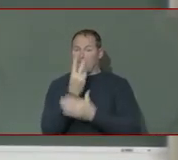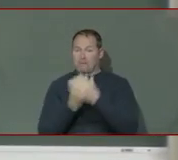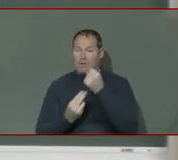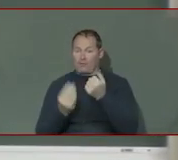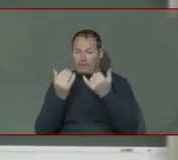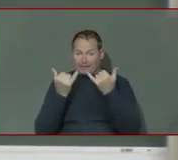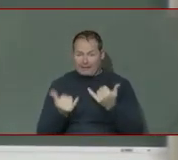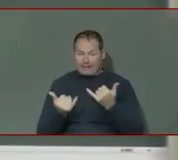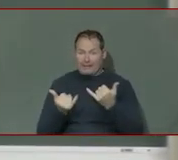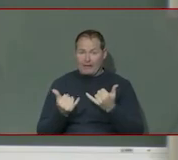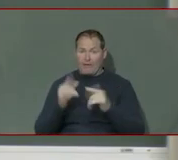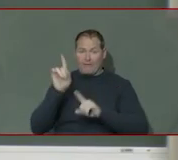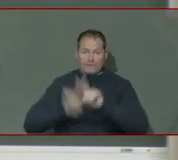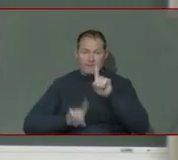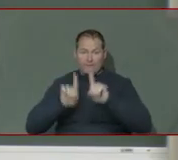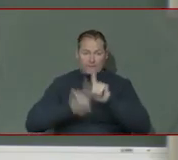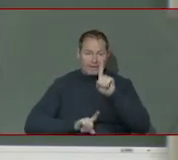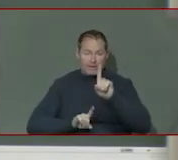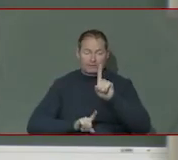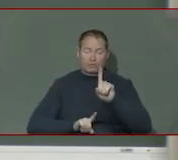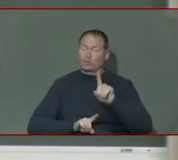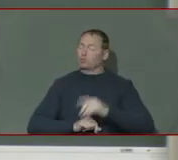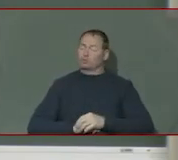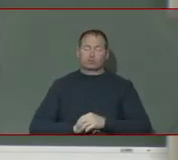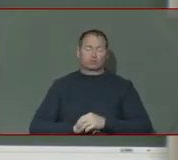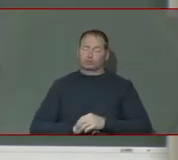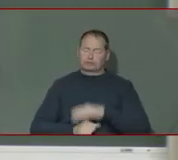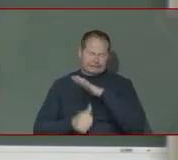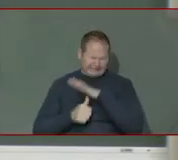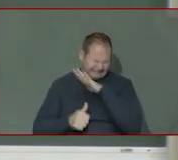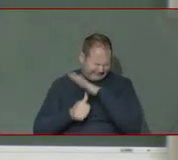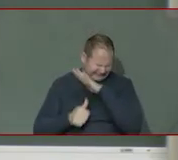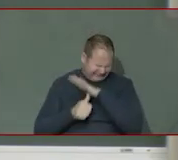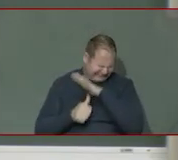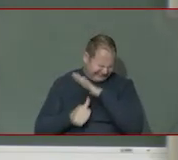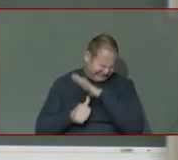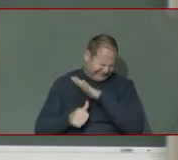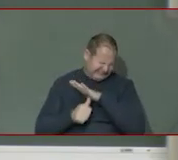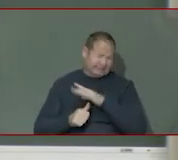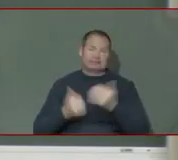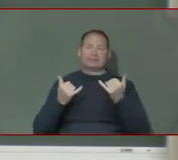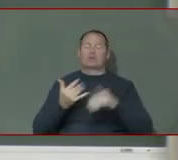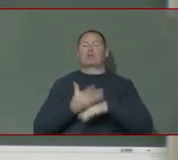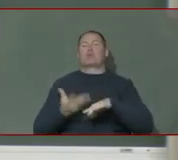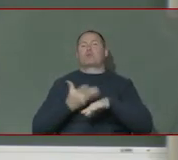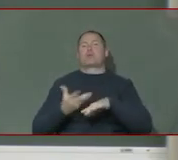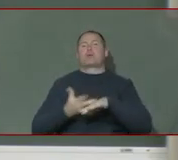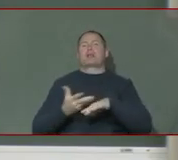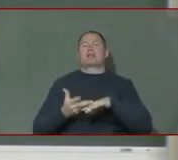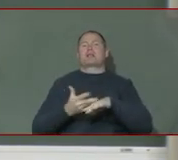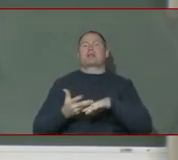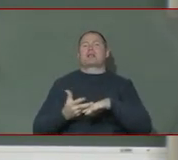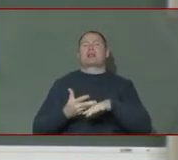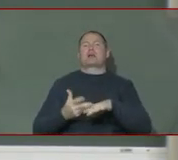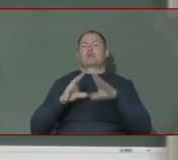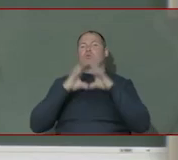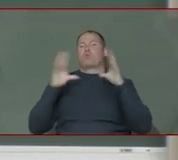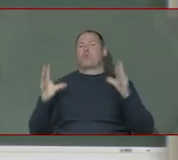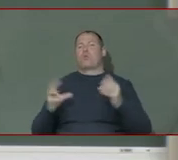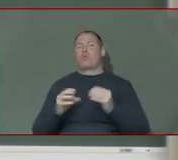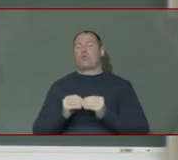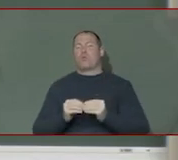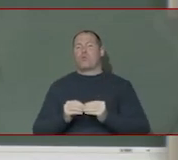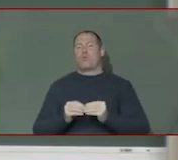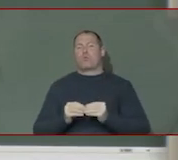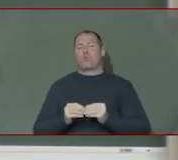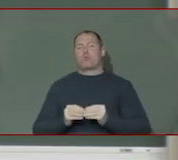now, these are vital organs, these small structures. All your blood, every few minutes, all your blood goes through your